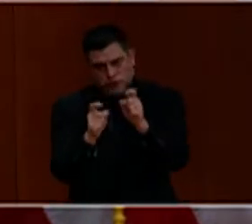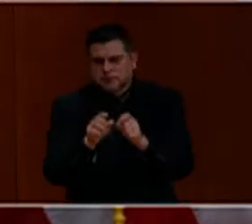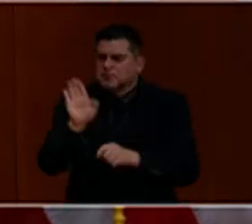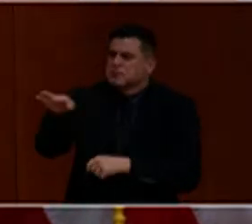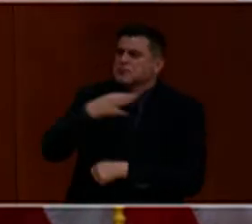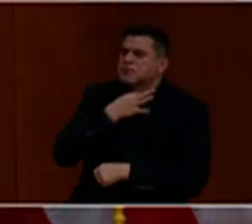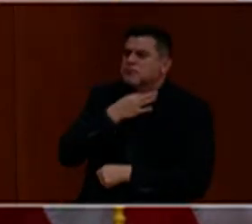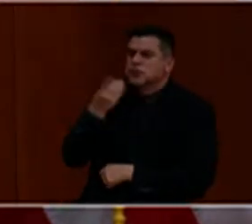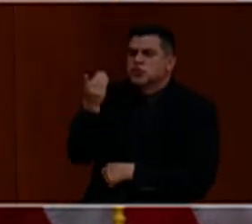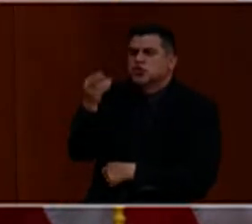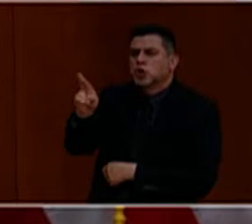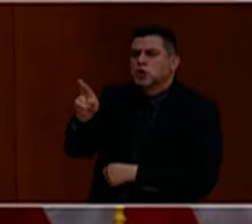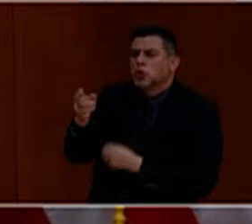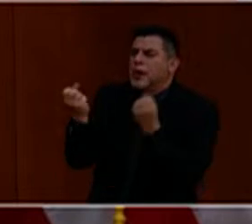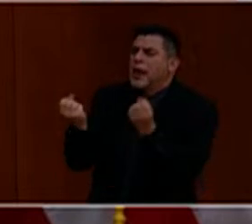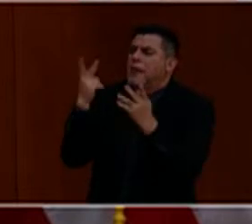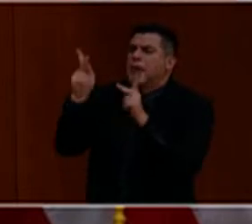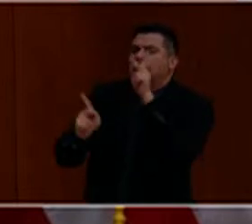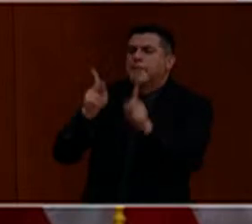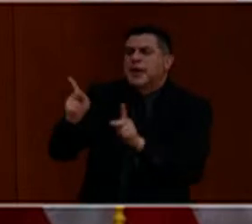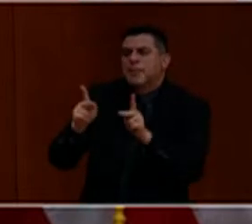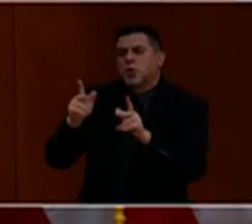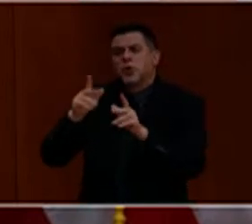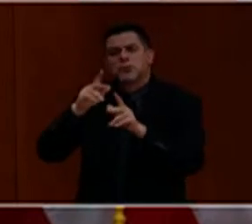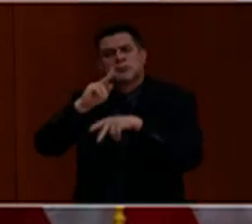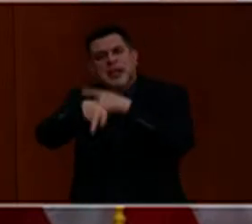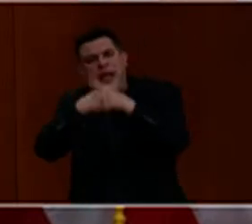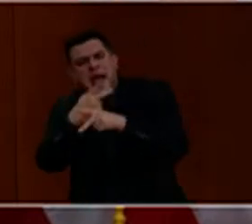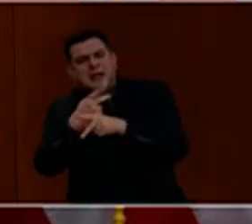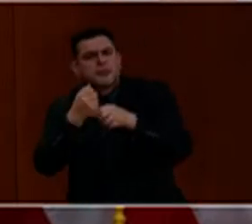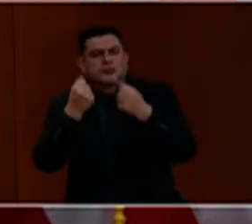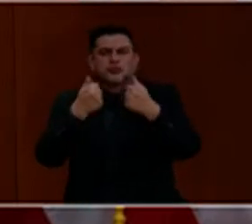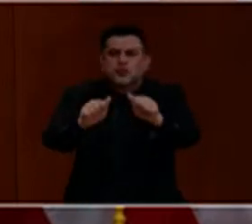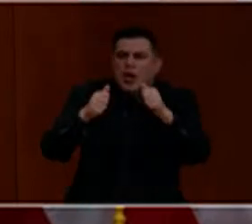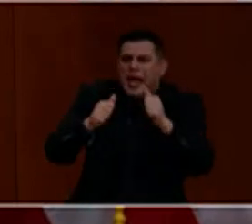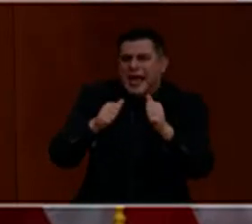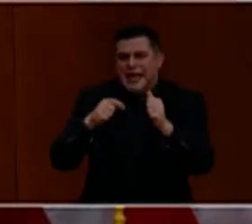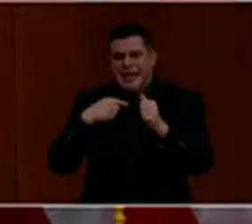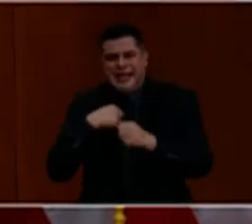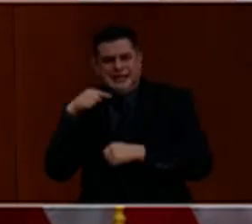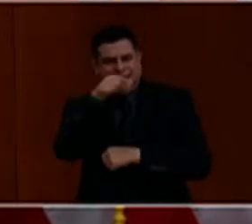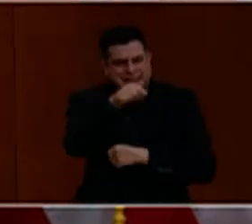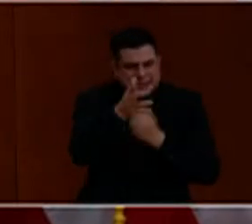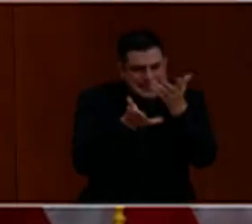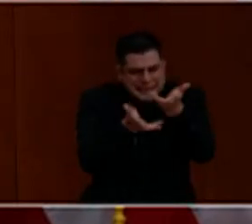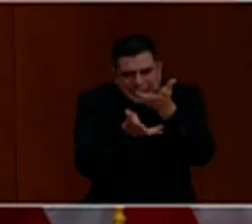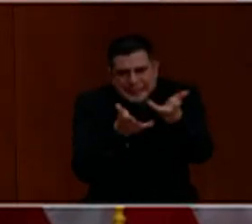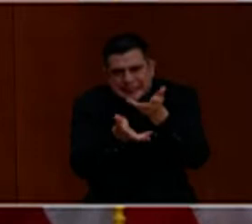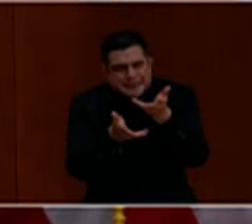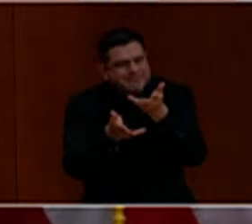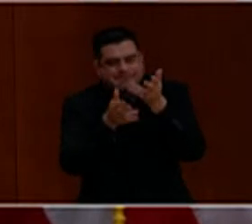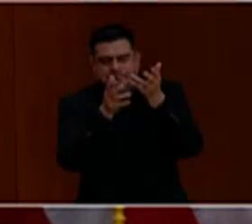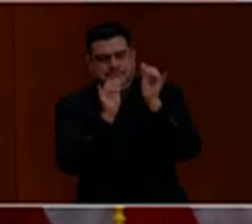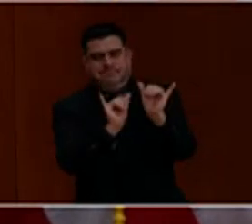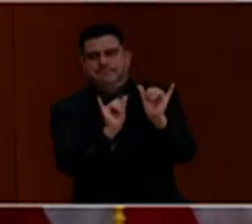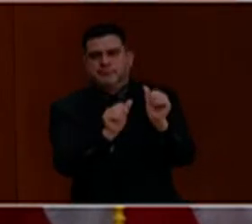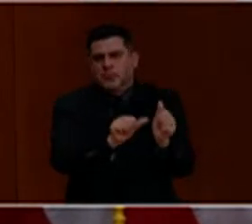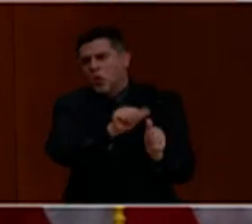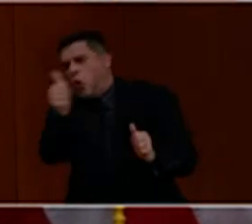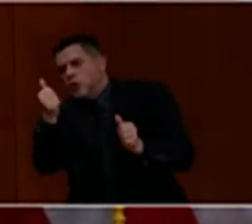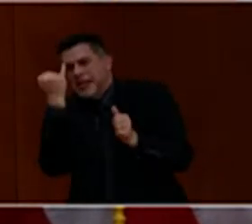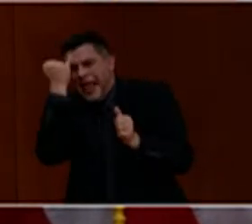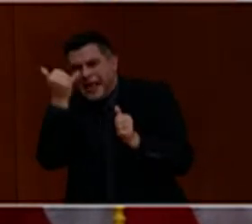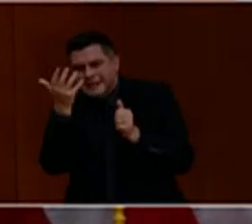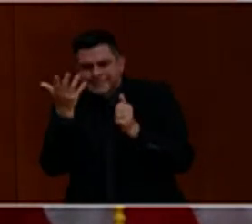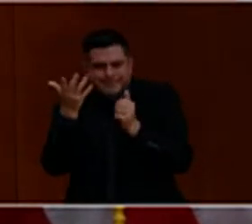tried? I mean, I know sometimes you'll do them in conjunction, but I know we talk about the convalescent plasma, you talk about the remdesivir. We've worked to get the hospitals